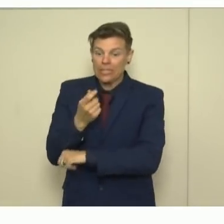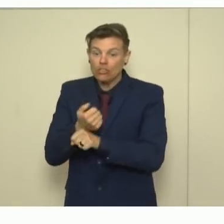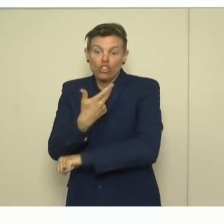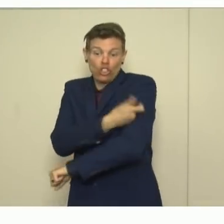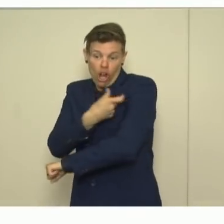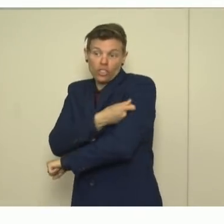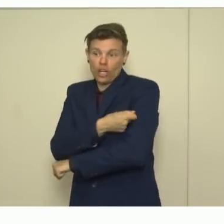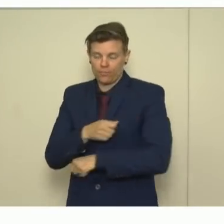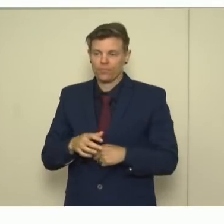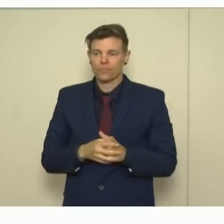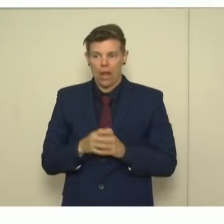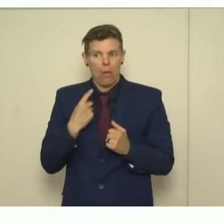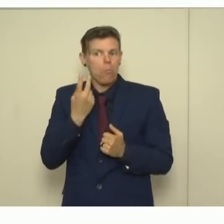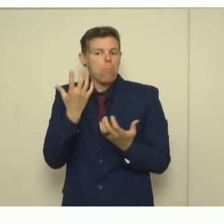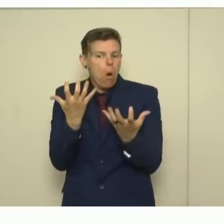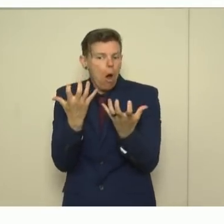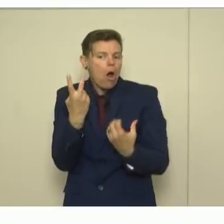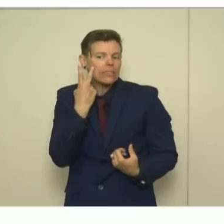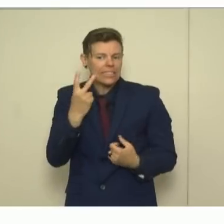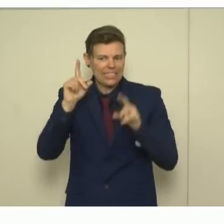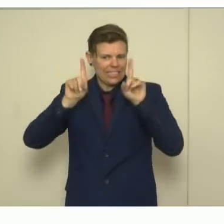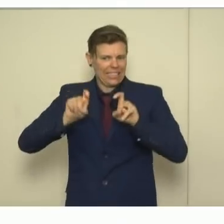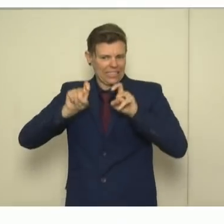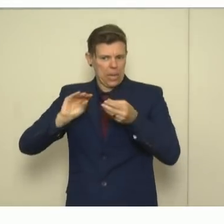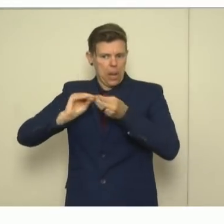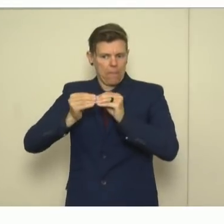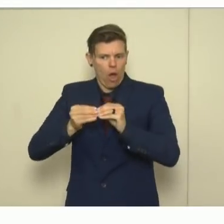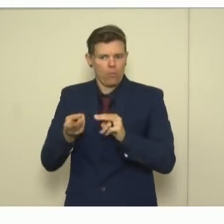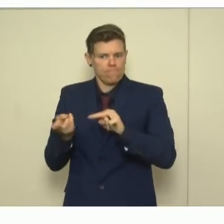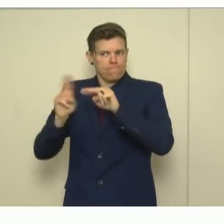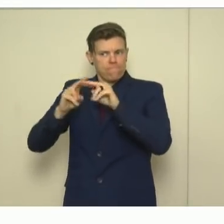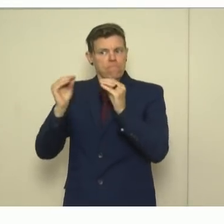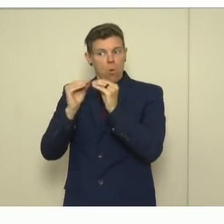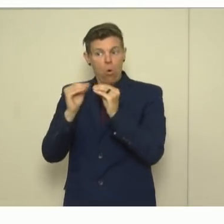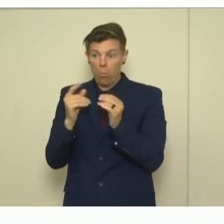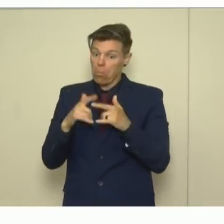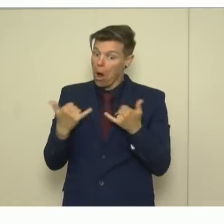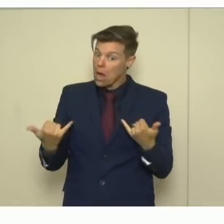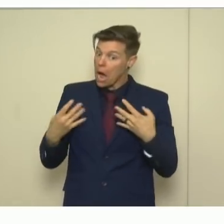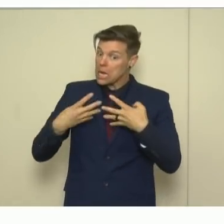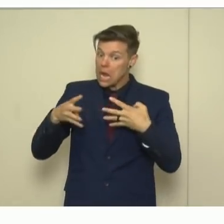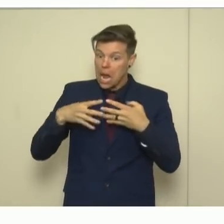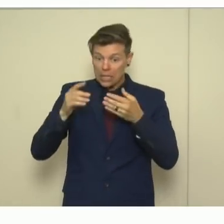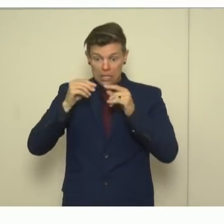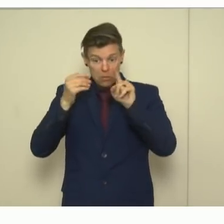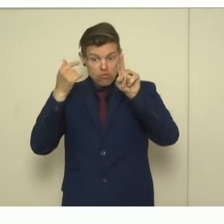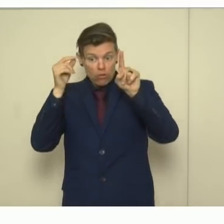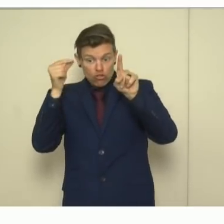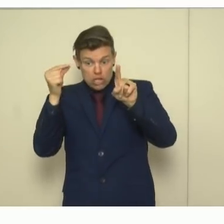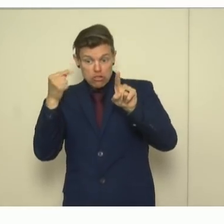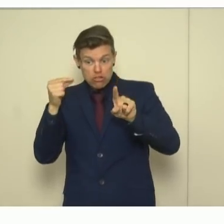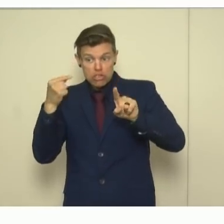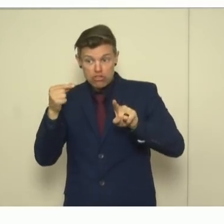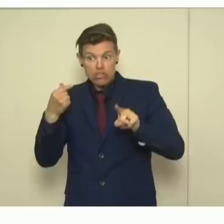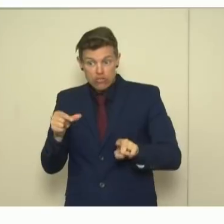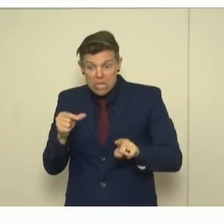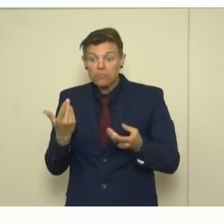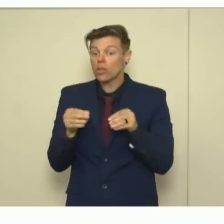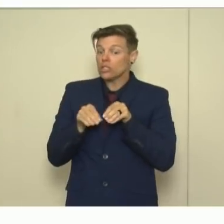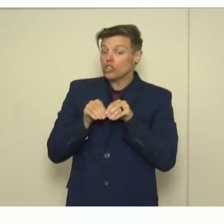that and keeping you updated. But all in all, doing well, keeping our spread rate all-time